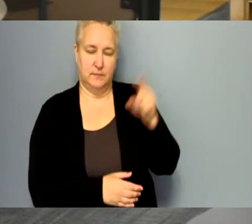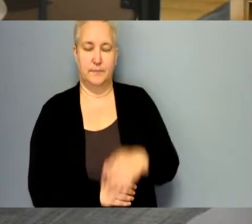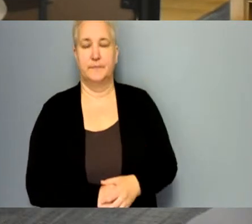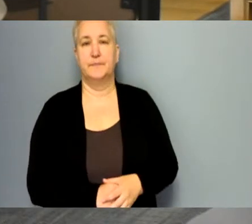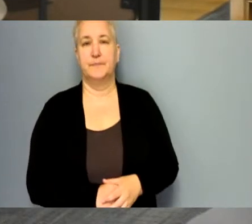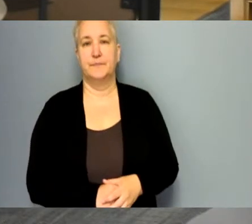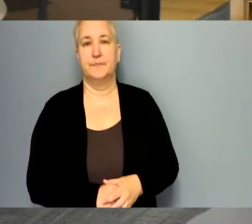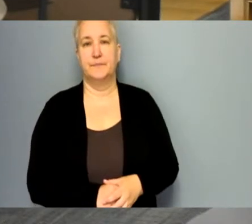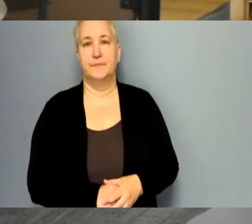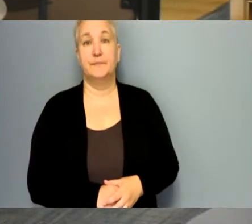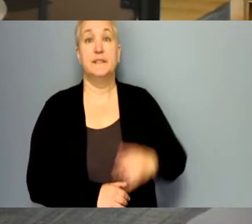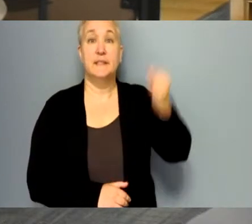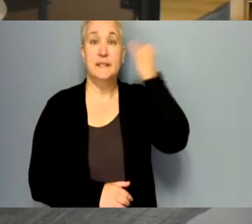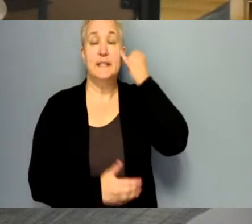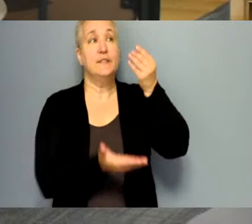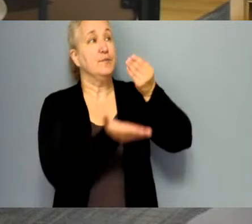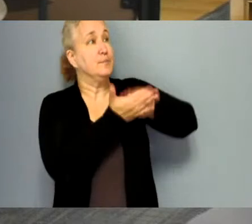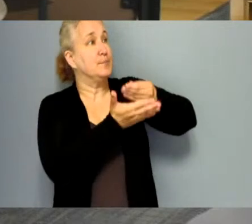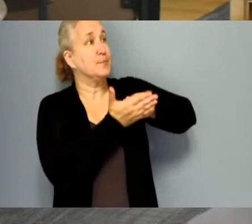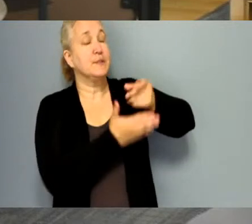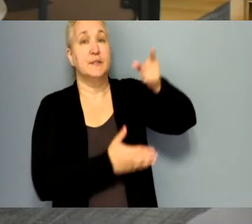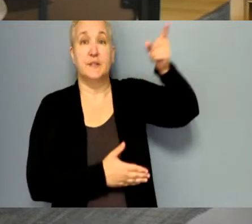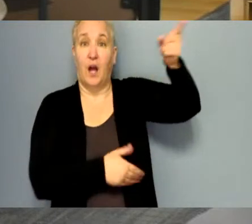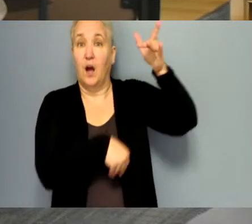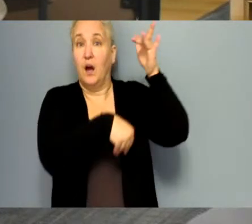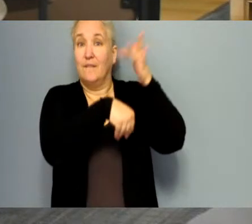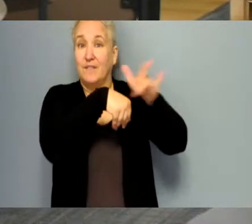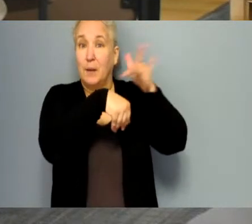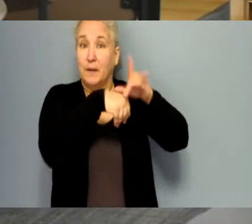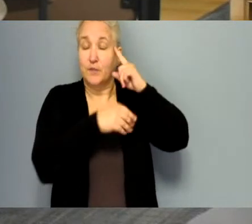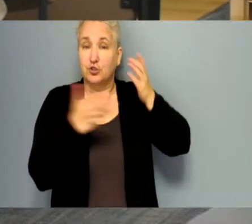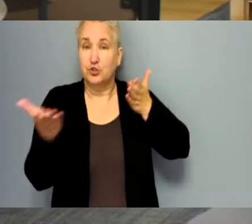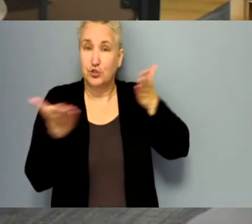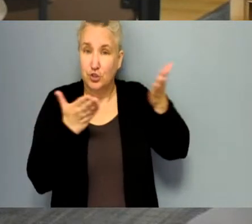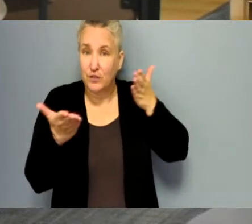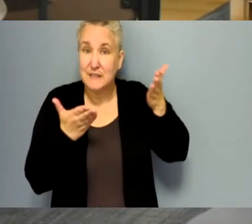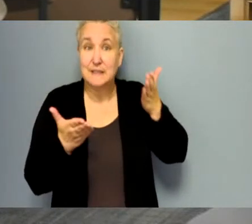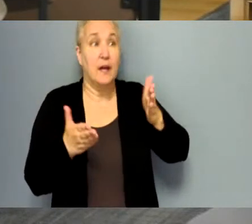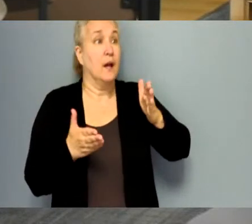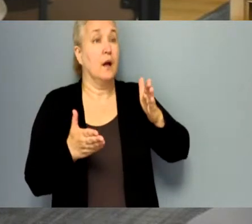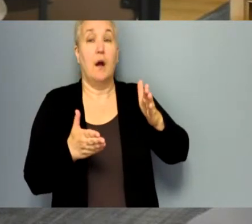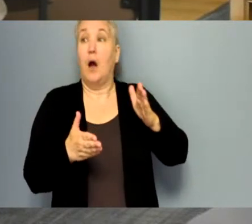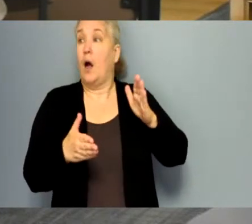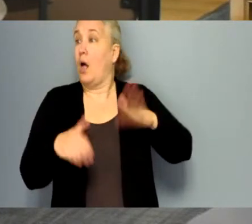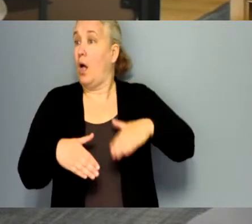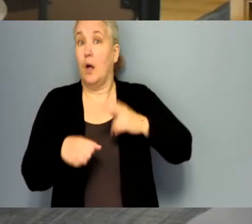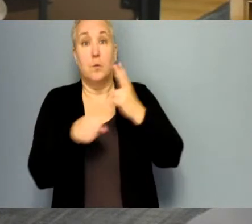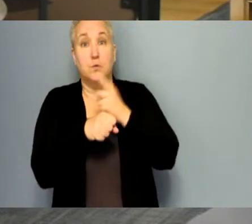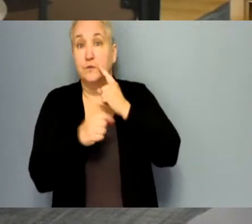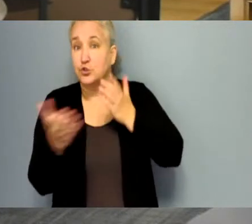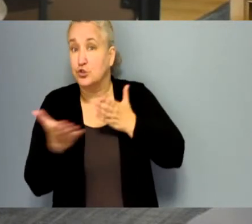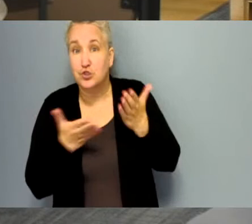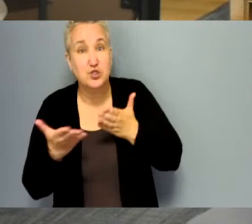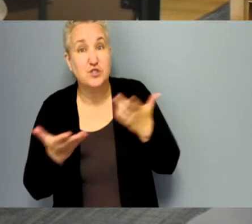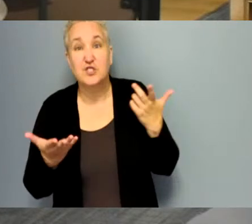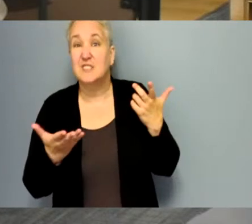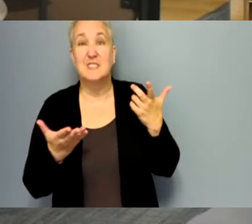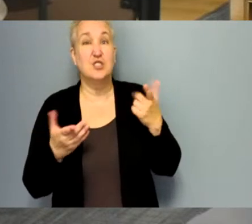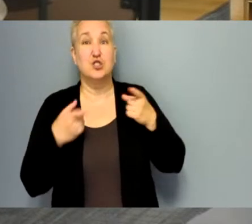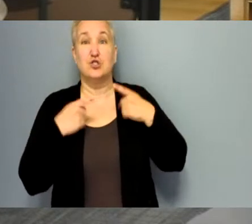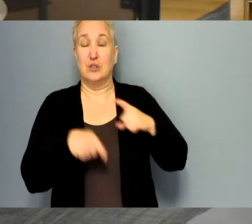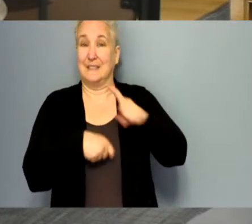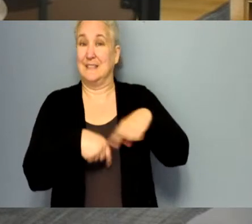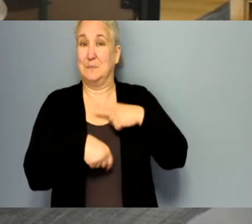there are monies that were available for services, not used for services in a given